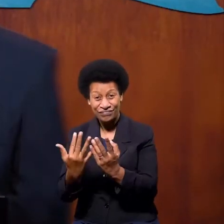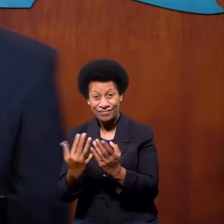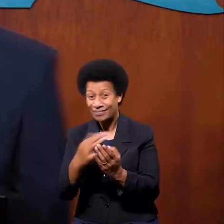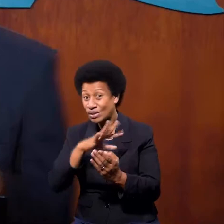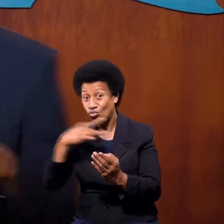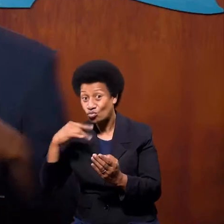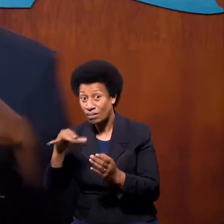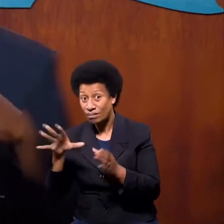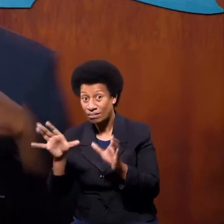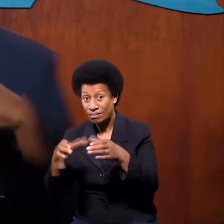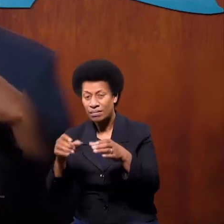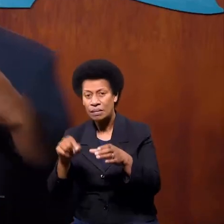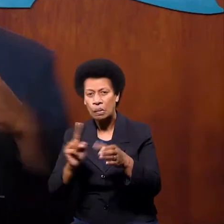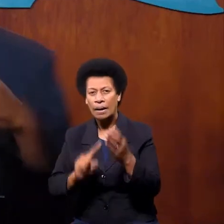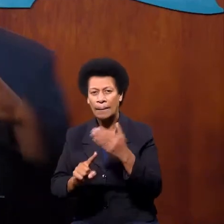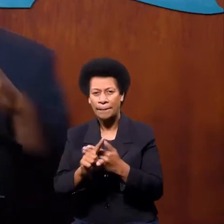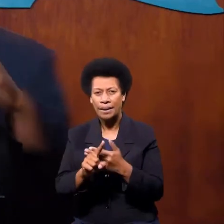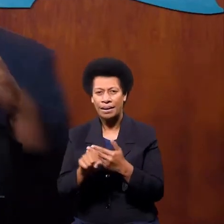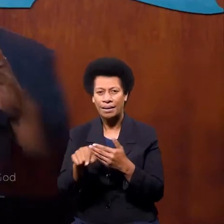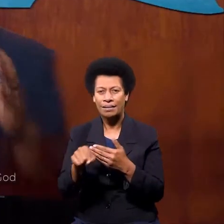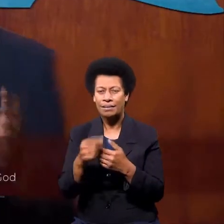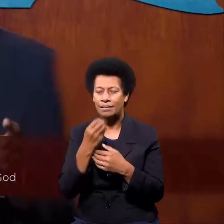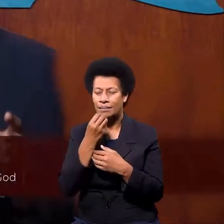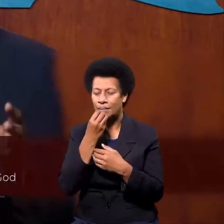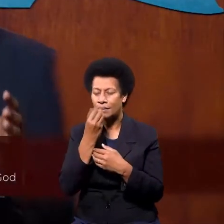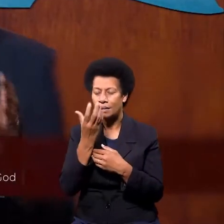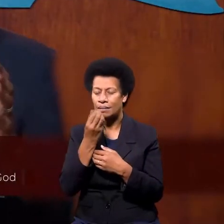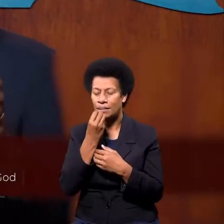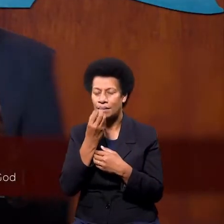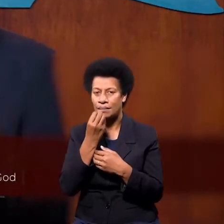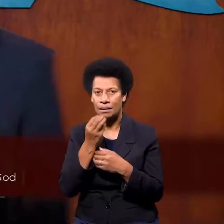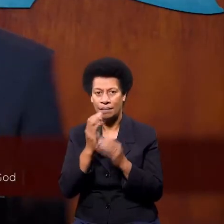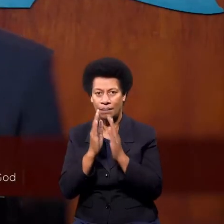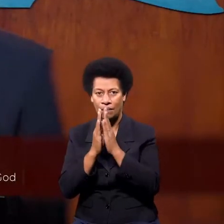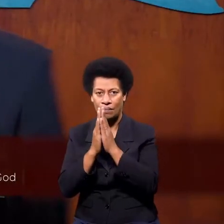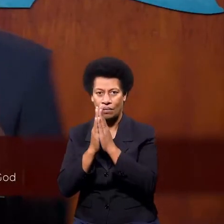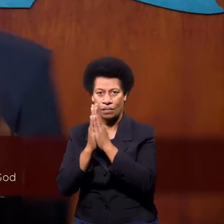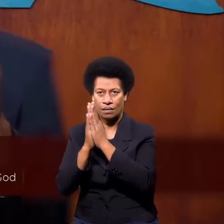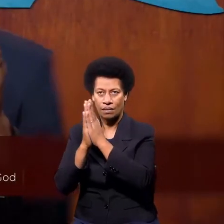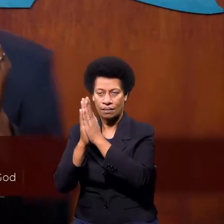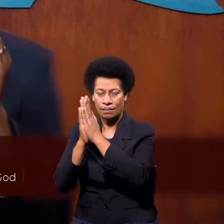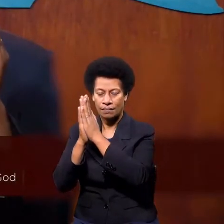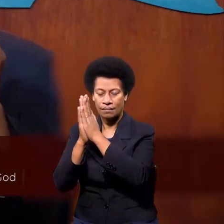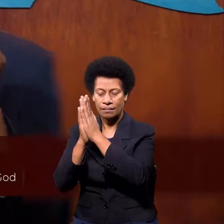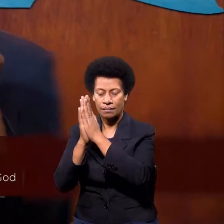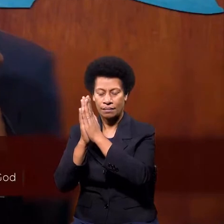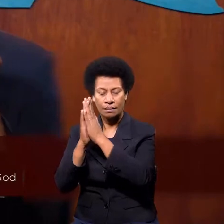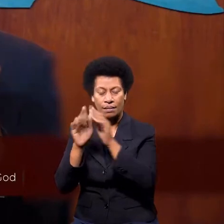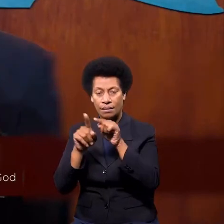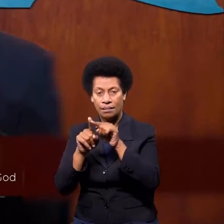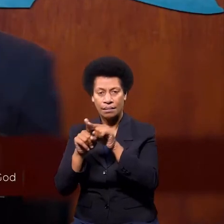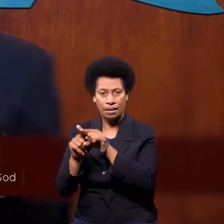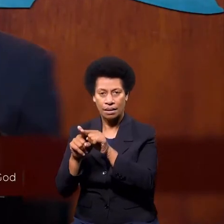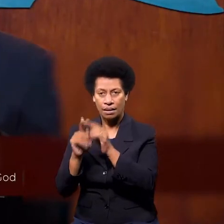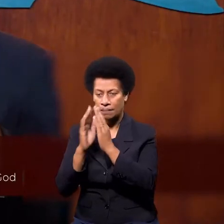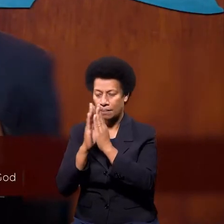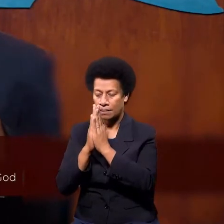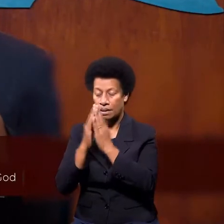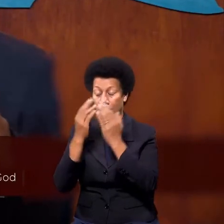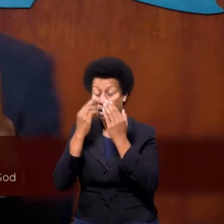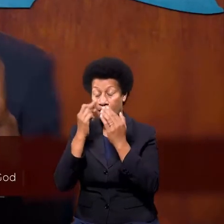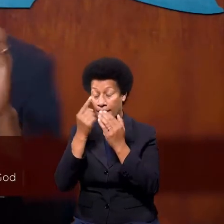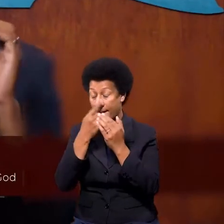they would say it with their eyes closed, with the intention that they do not want anything